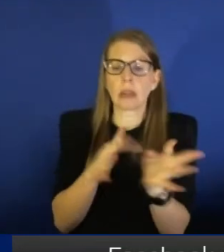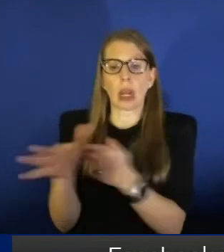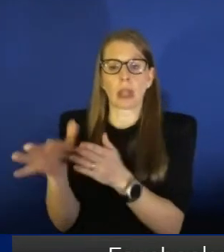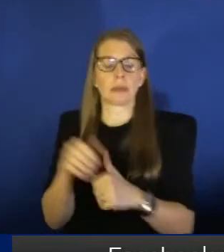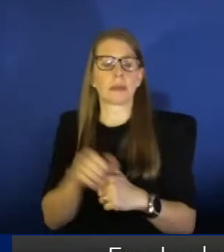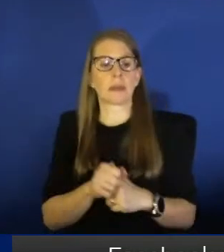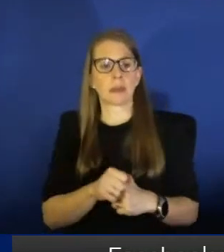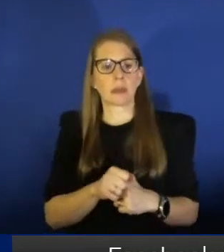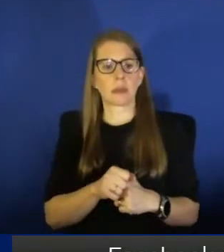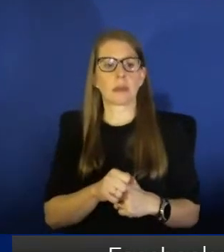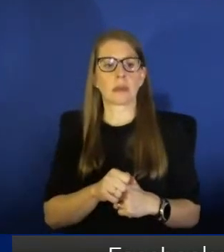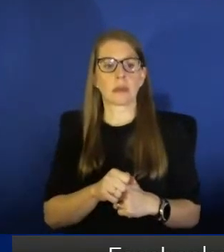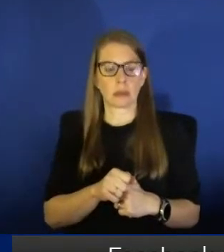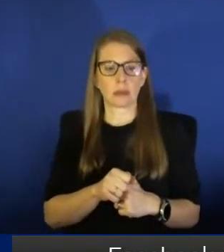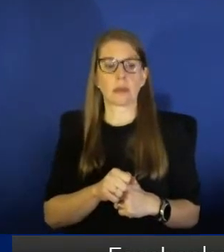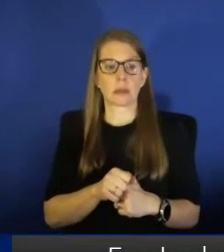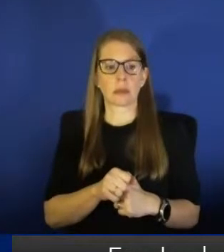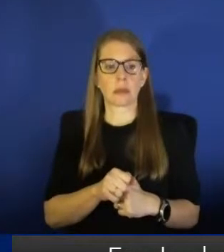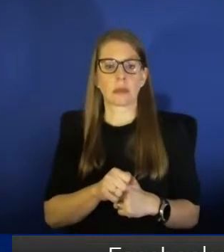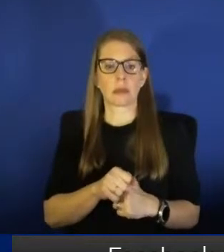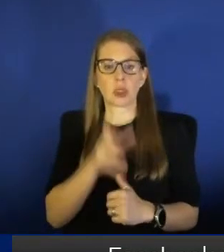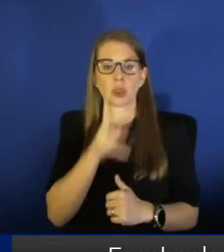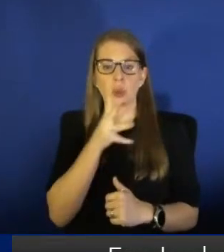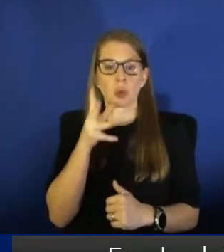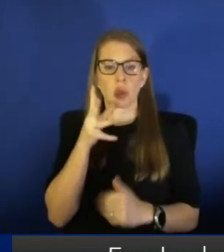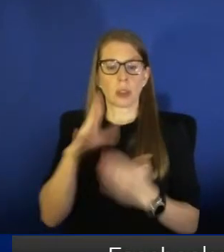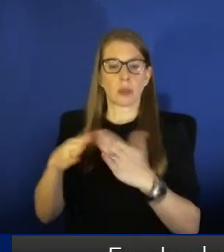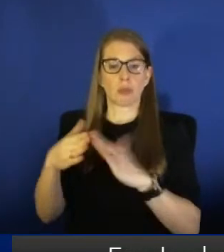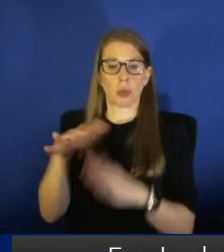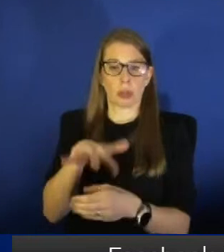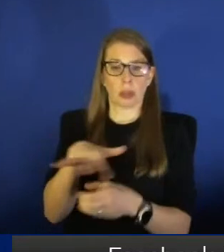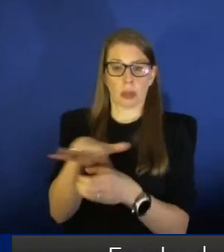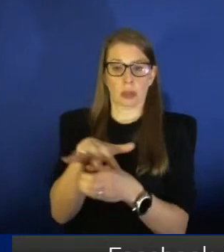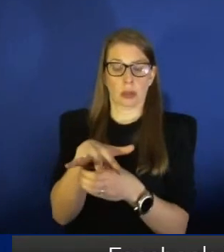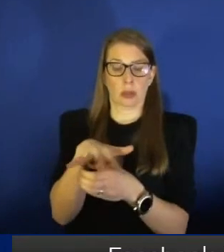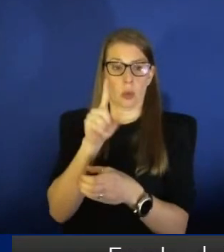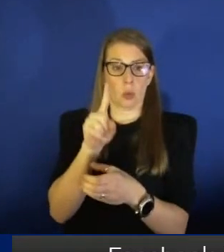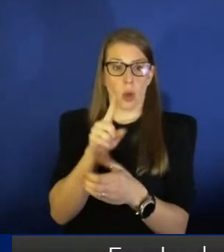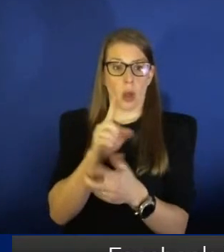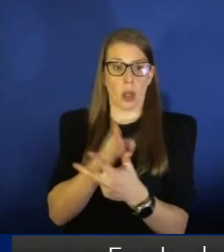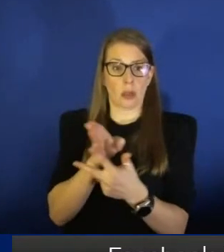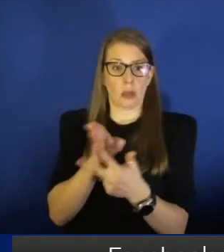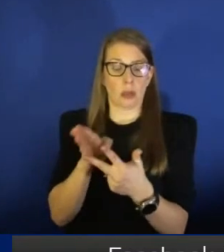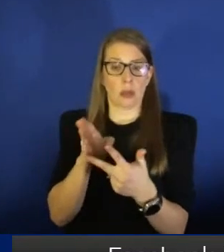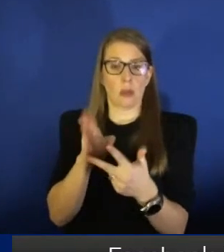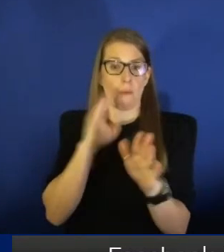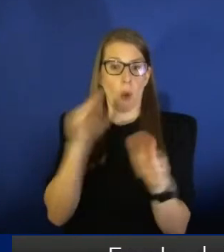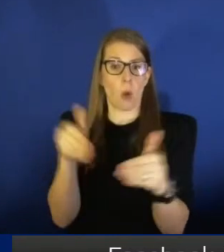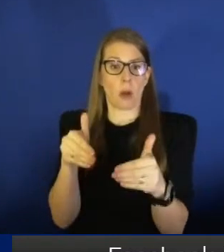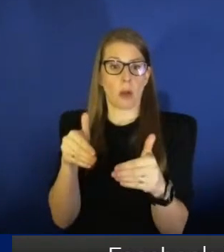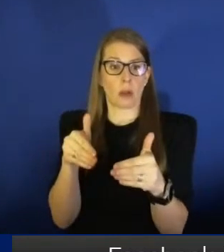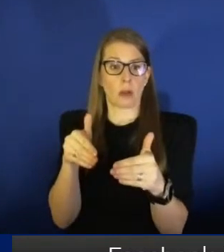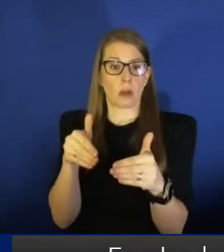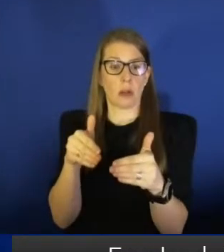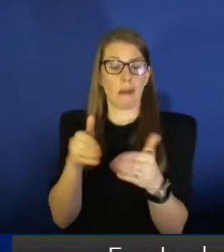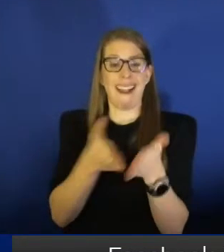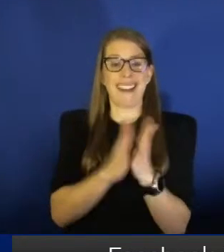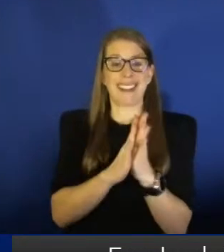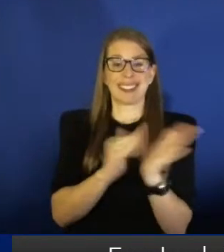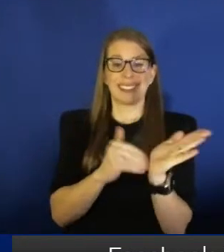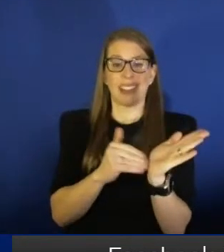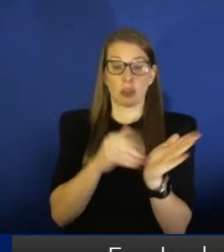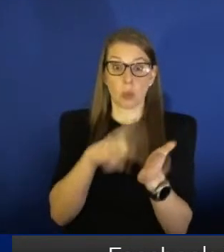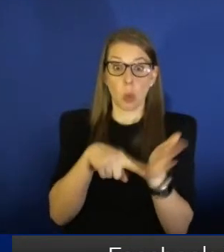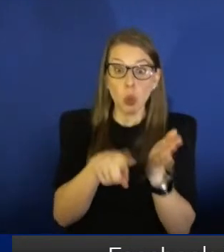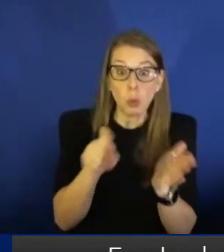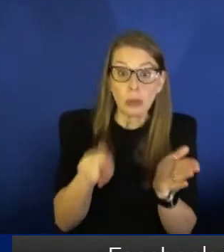are in rural communities. So one of the areas that the center will be focusing on is asking provider, what do you need and how